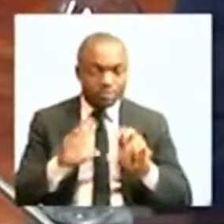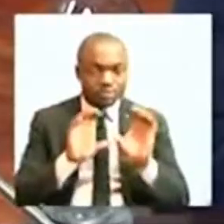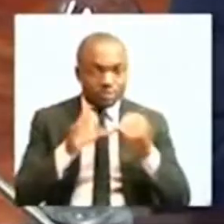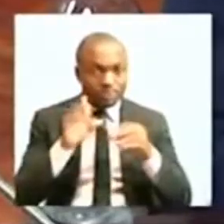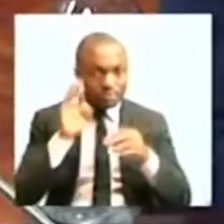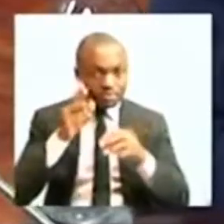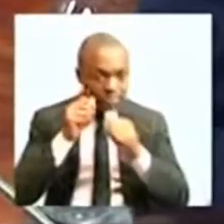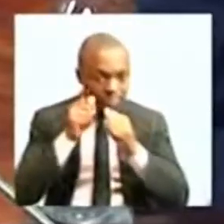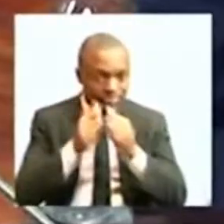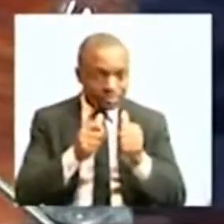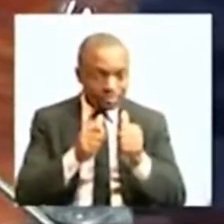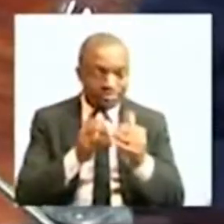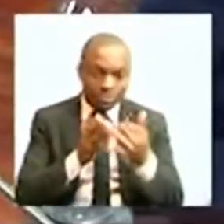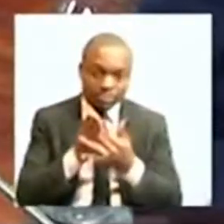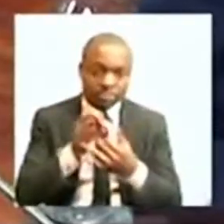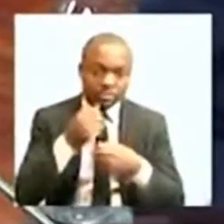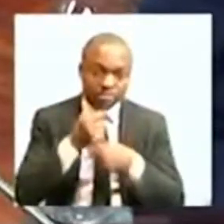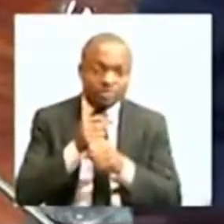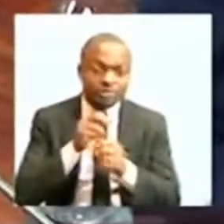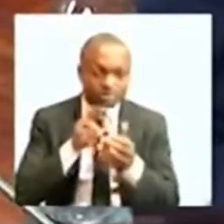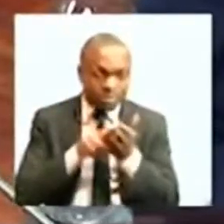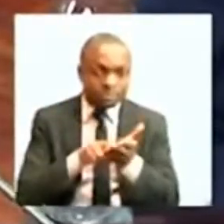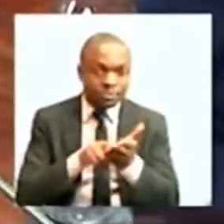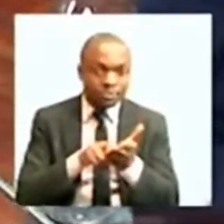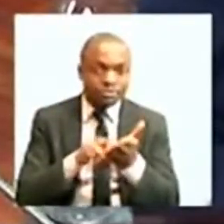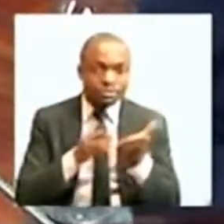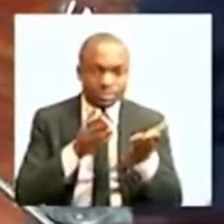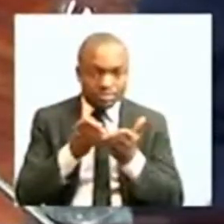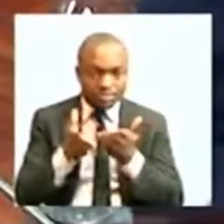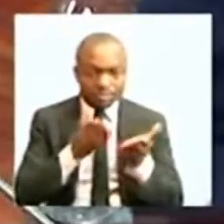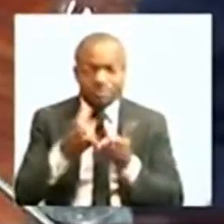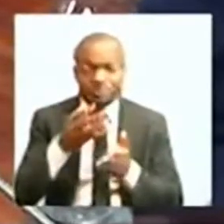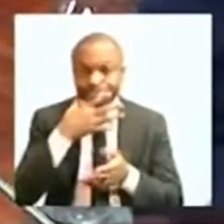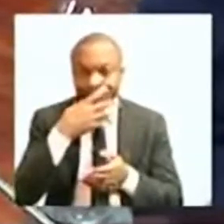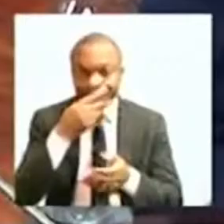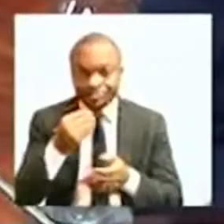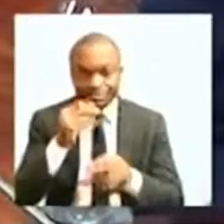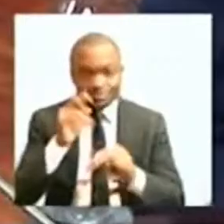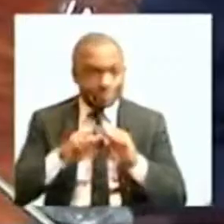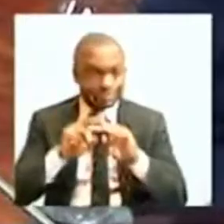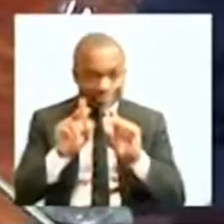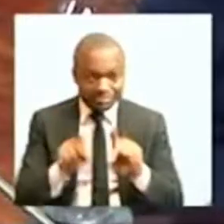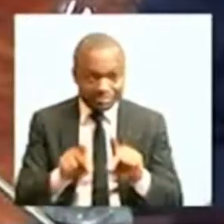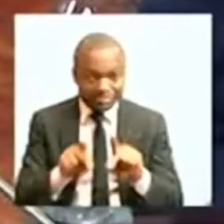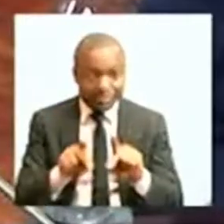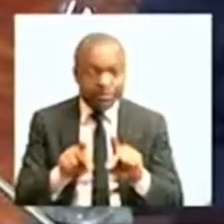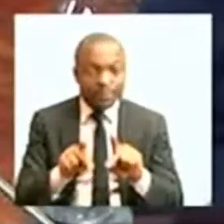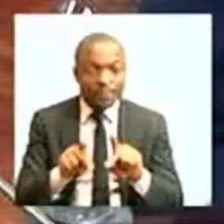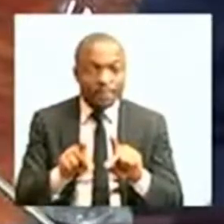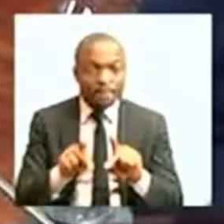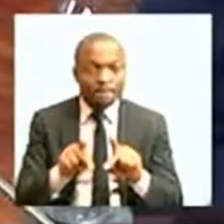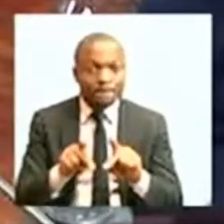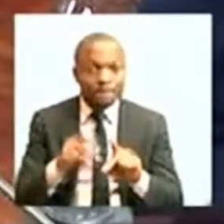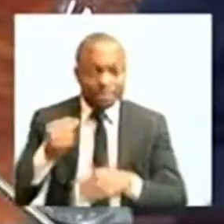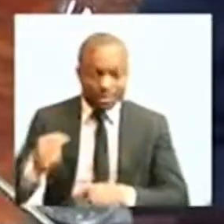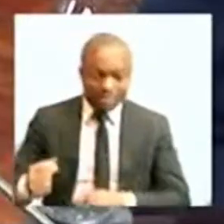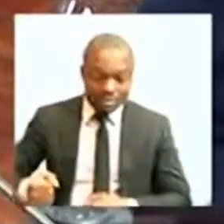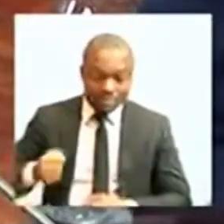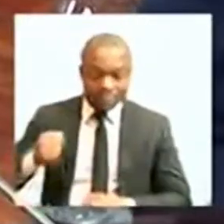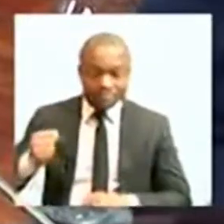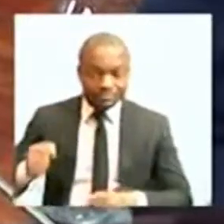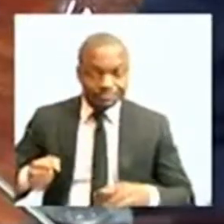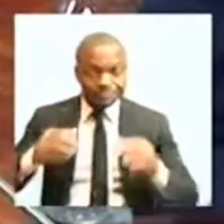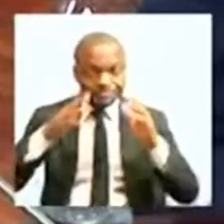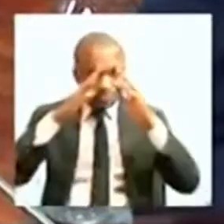through and make recommendations to the Service Commission. Chairperson, in terms of Chief's